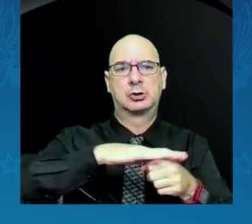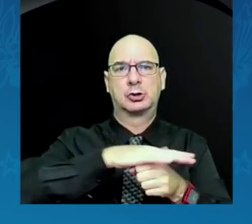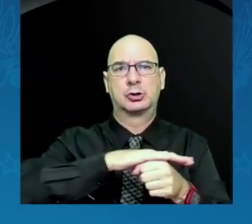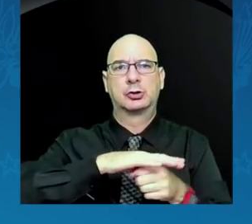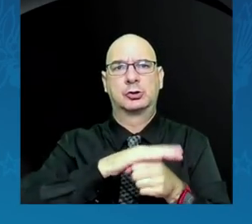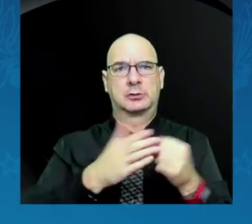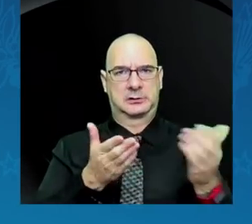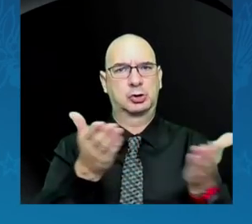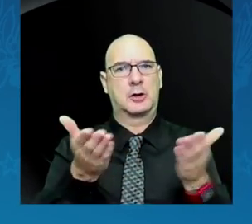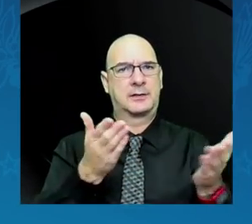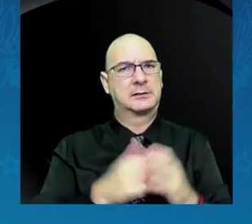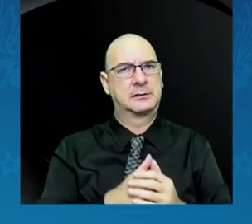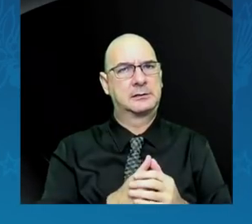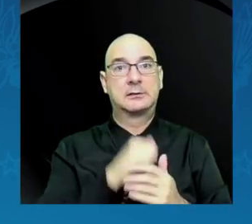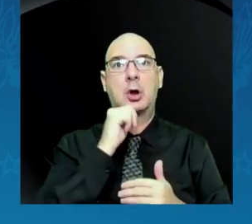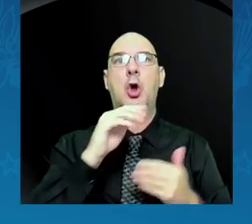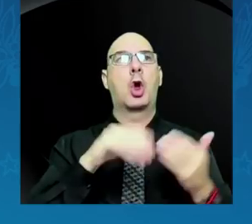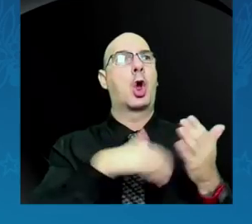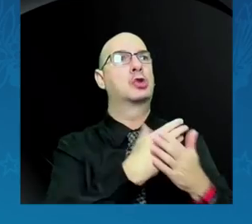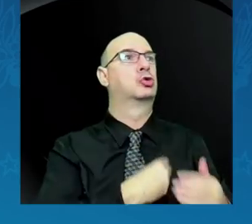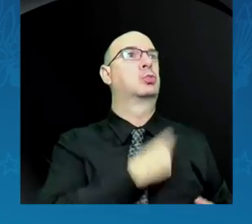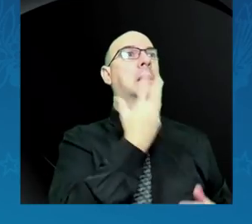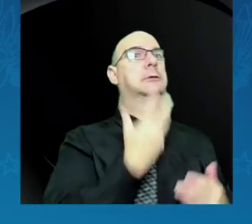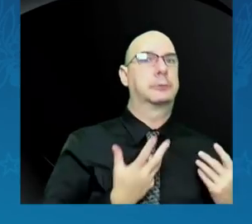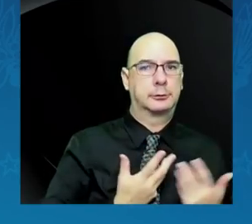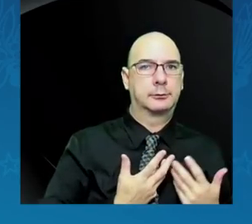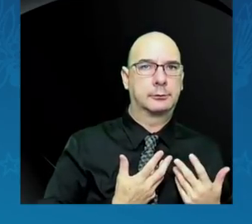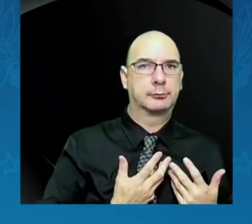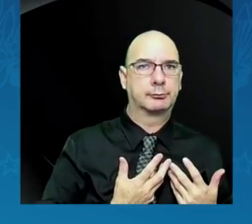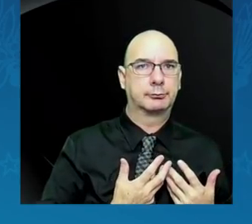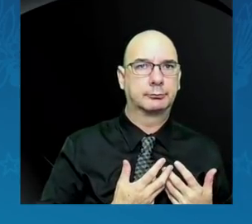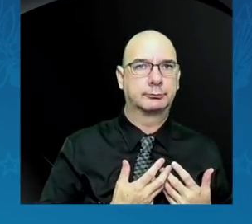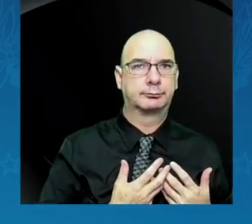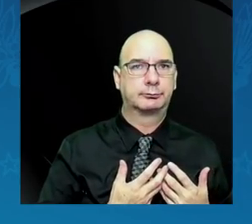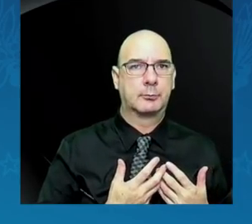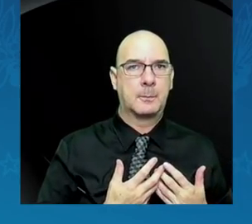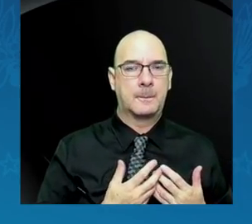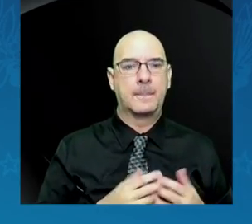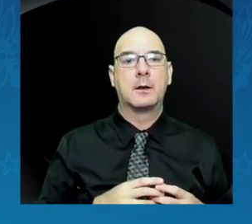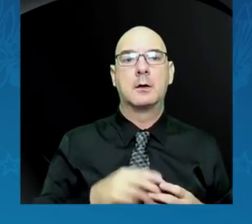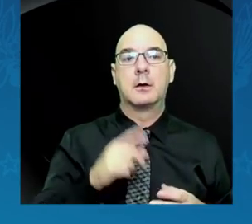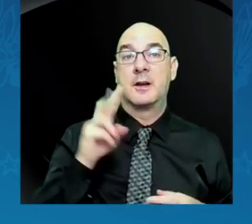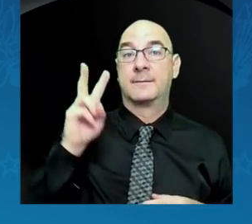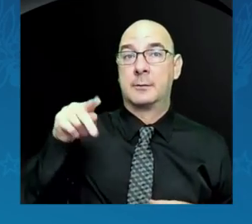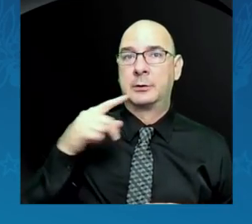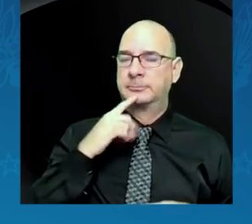I'll take your last point first, which is I'm not going to comment on any active trials.